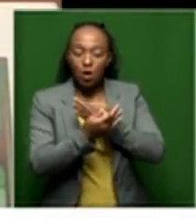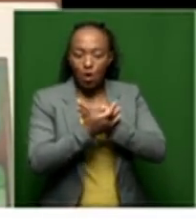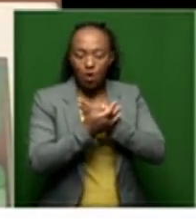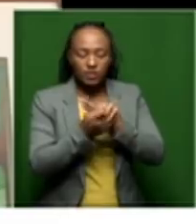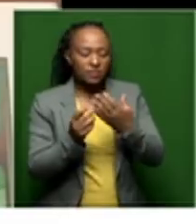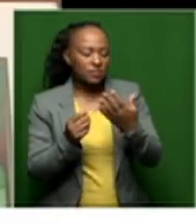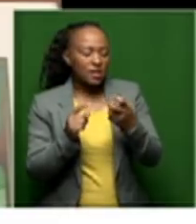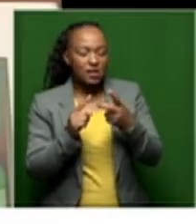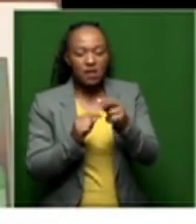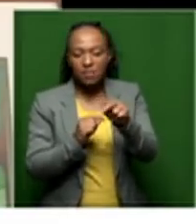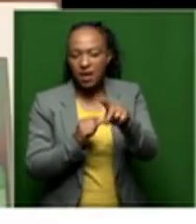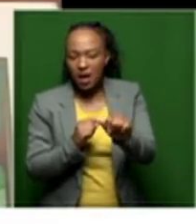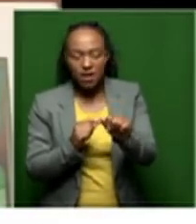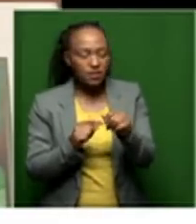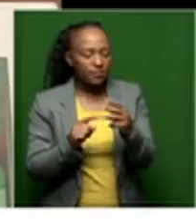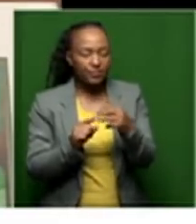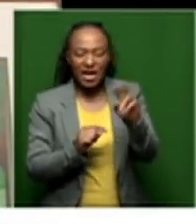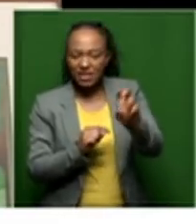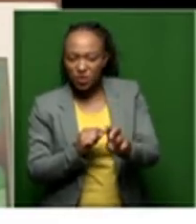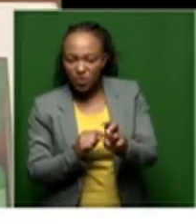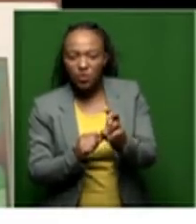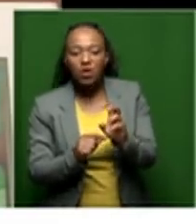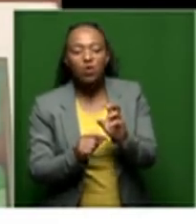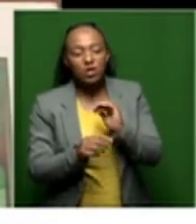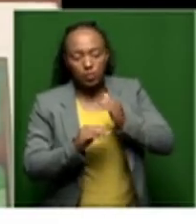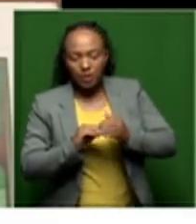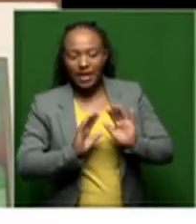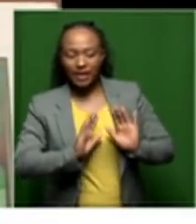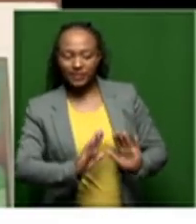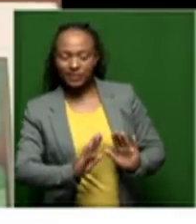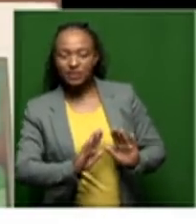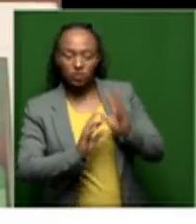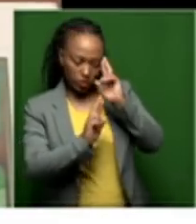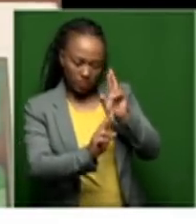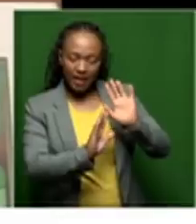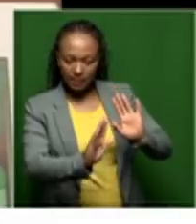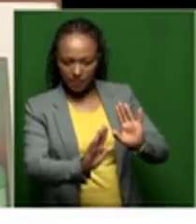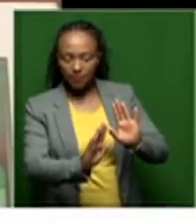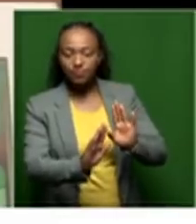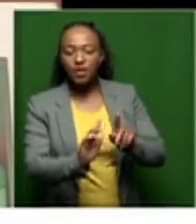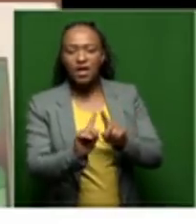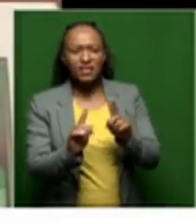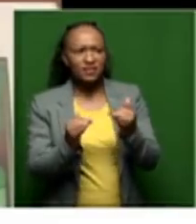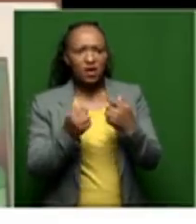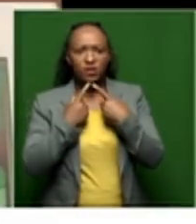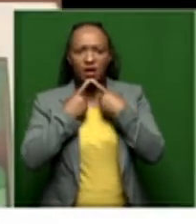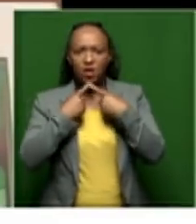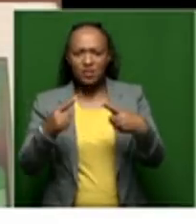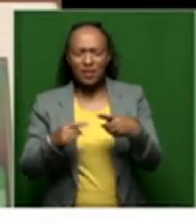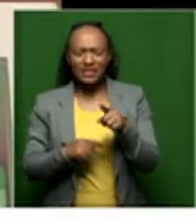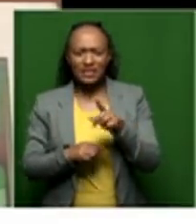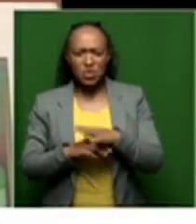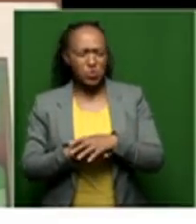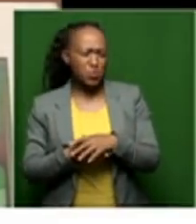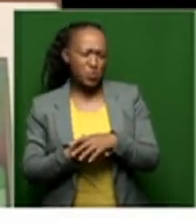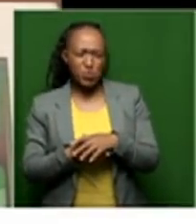law enforcement agencies will be rolling out. This kind of announcement in itself throws